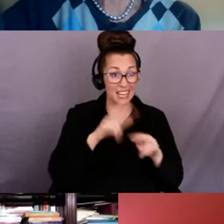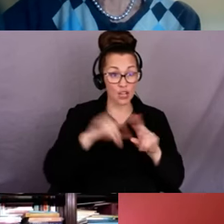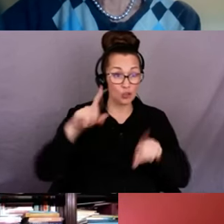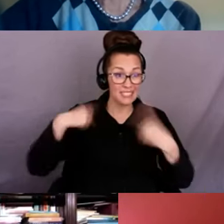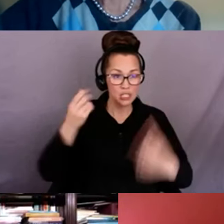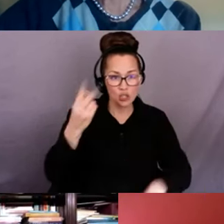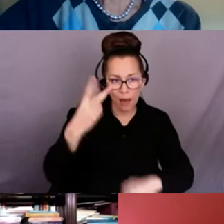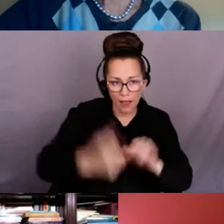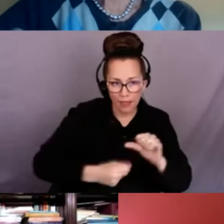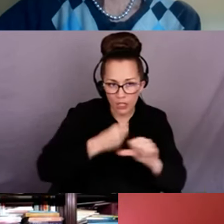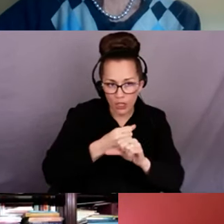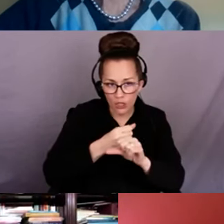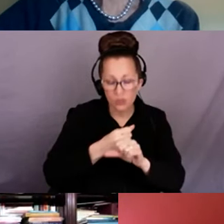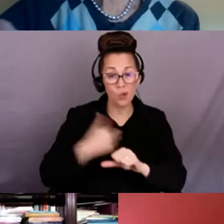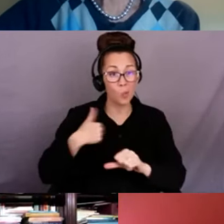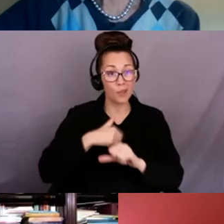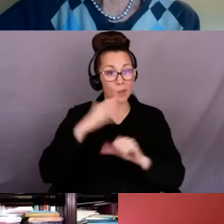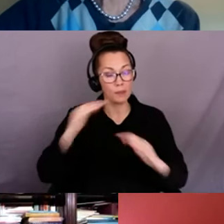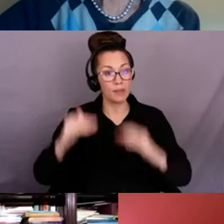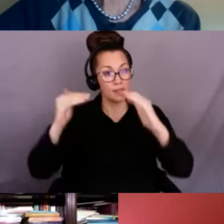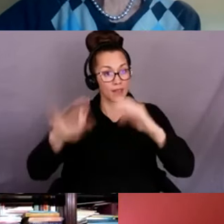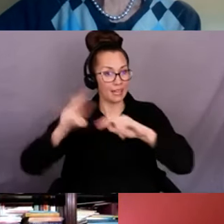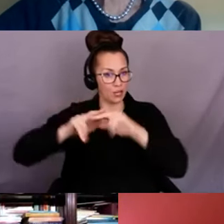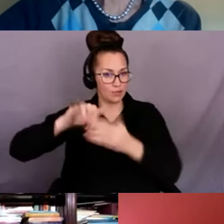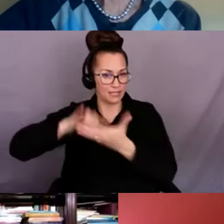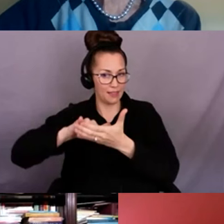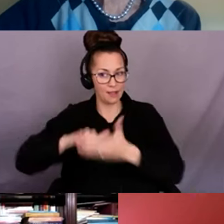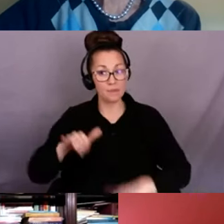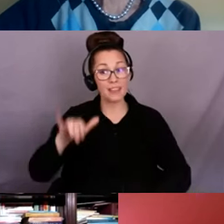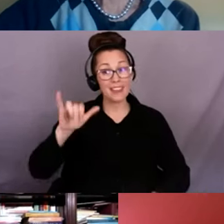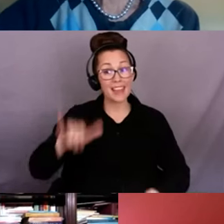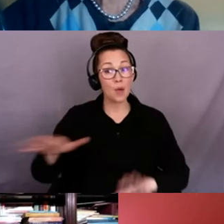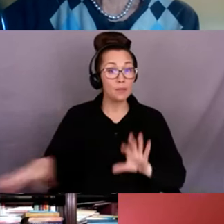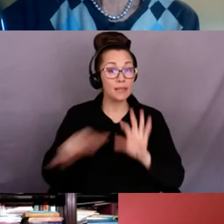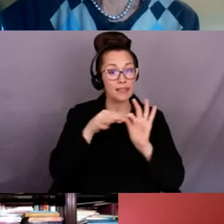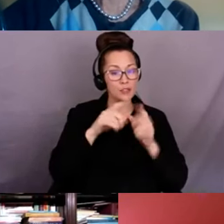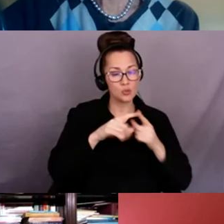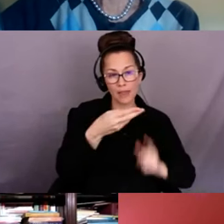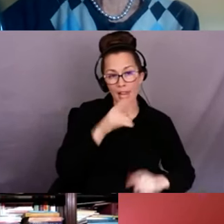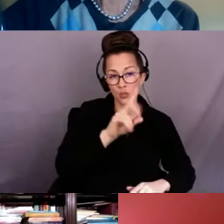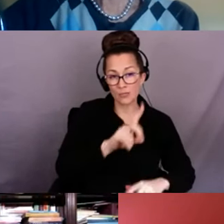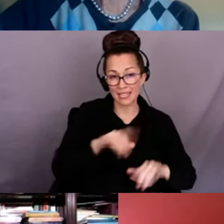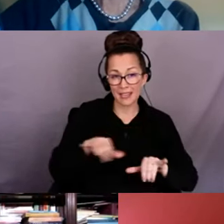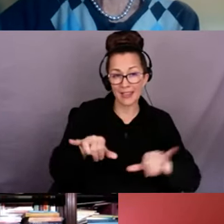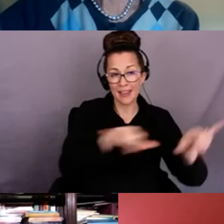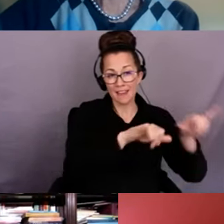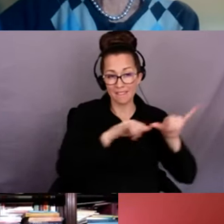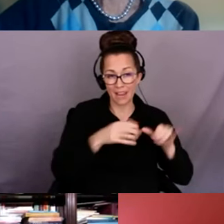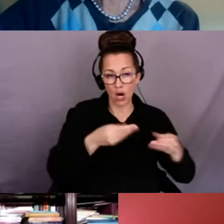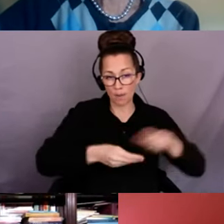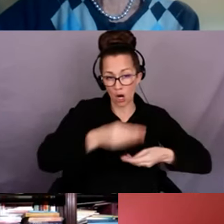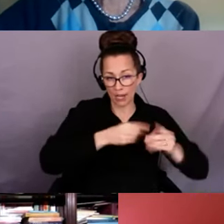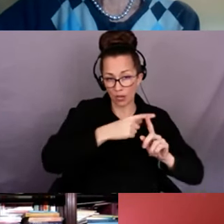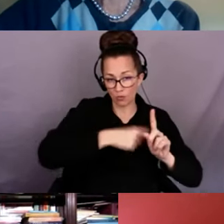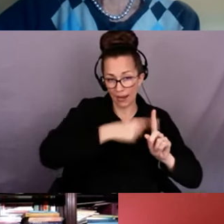has been increased, and we would be tagging our voucher amount to HUD's fair market rent. So on an annual basis, HUD comes out with